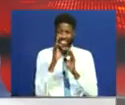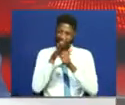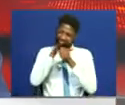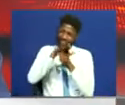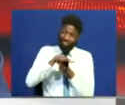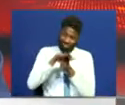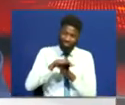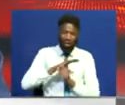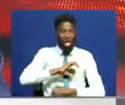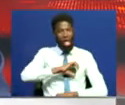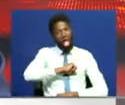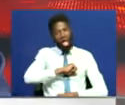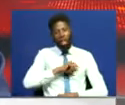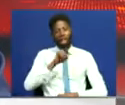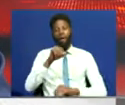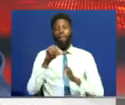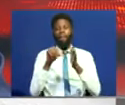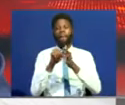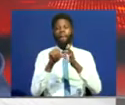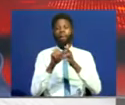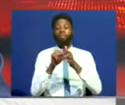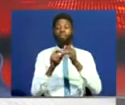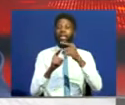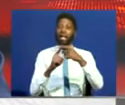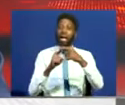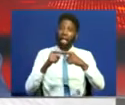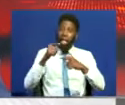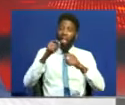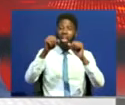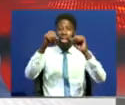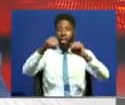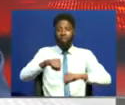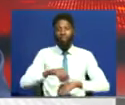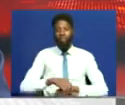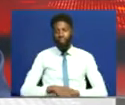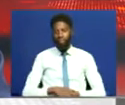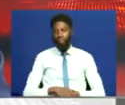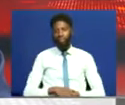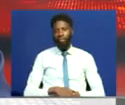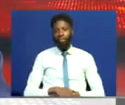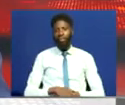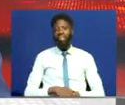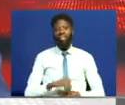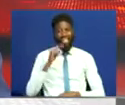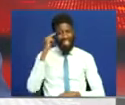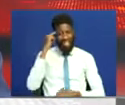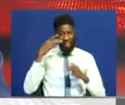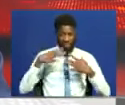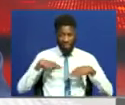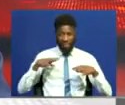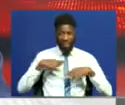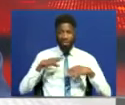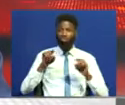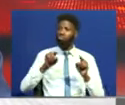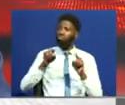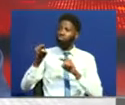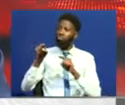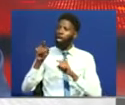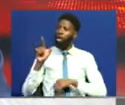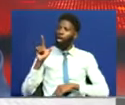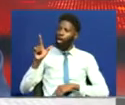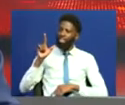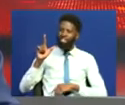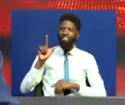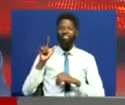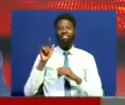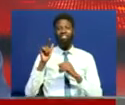of those who go to the little places they call Airbnb or in hotels. Mm. And you are